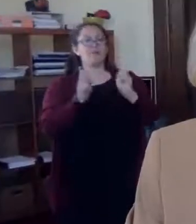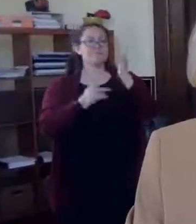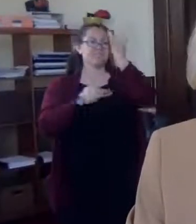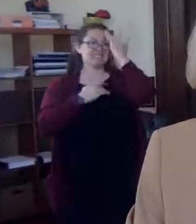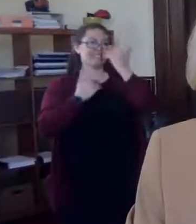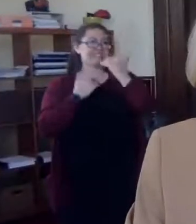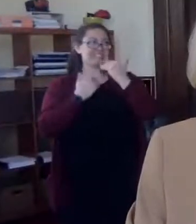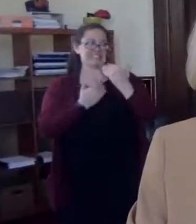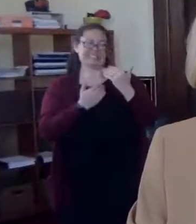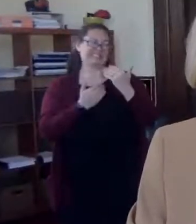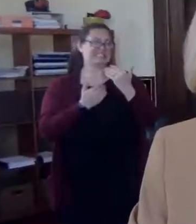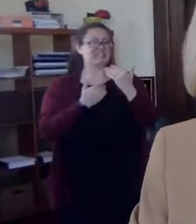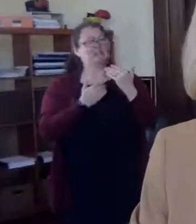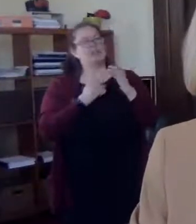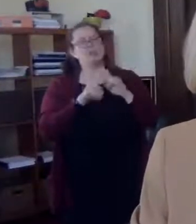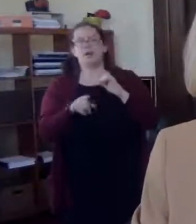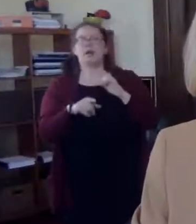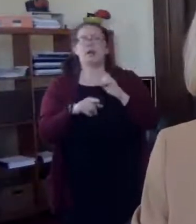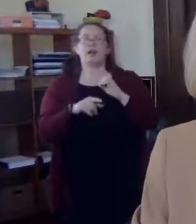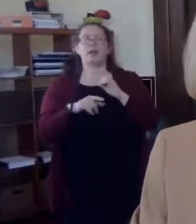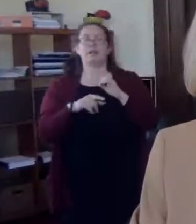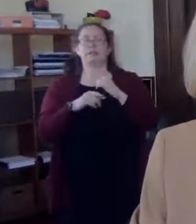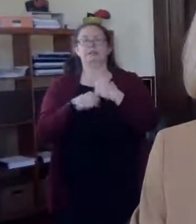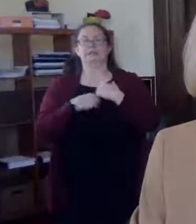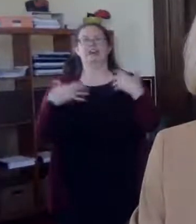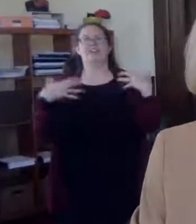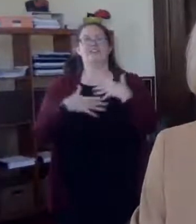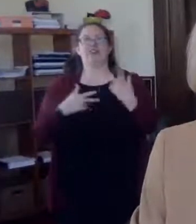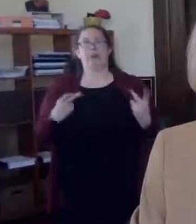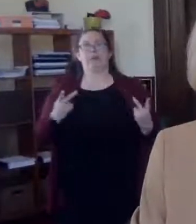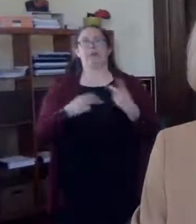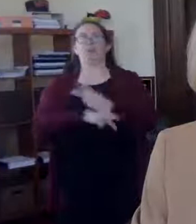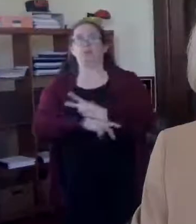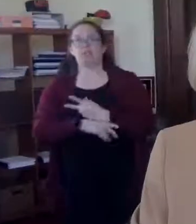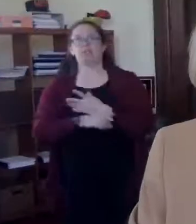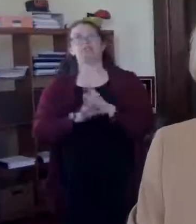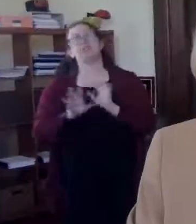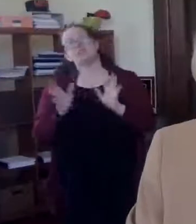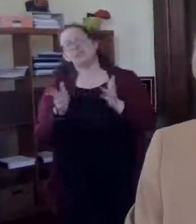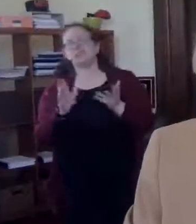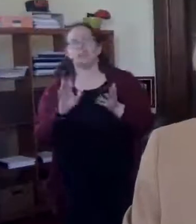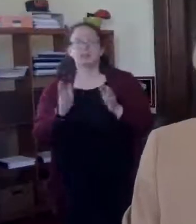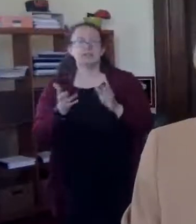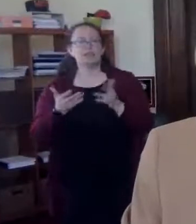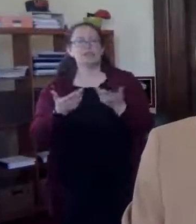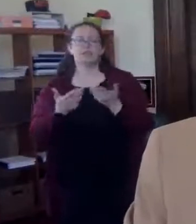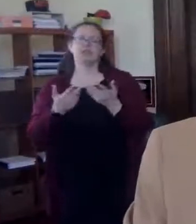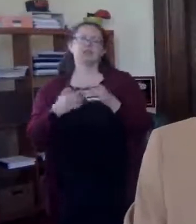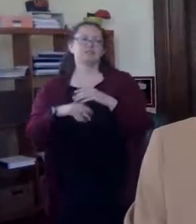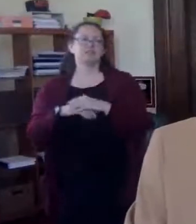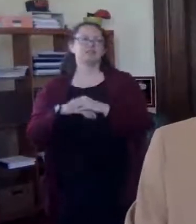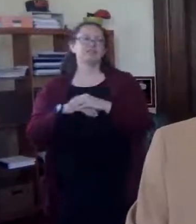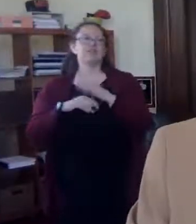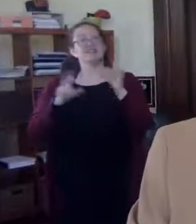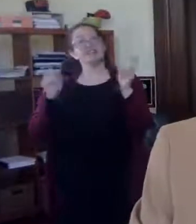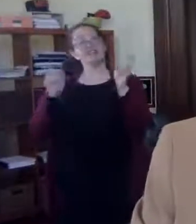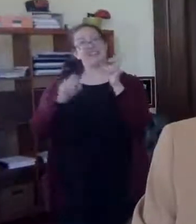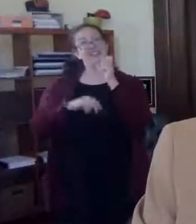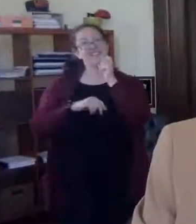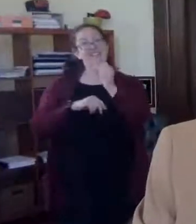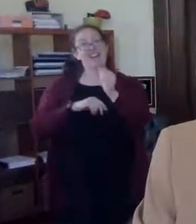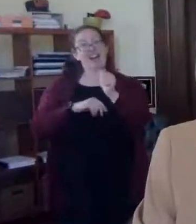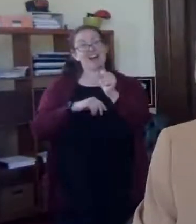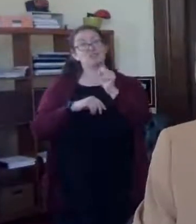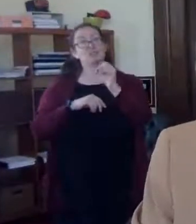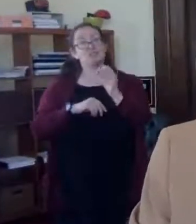as we feared that it might be. So this is, a little about semantics. And the reason it's not as bad is because all of